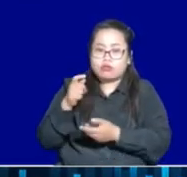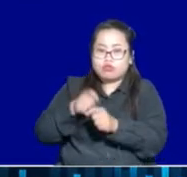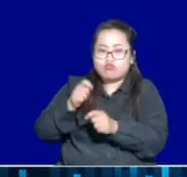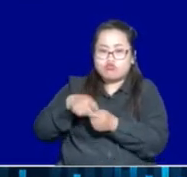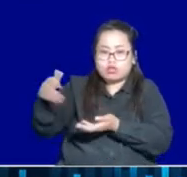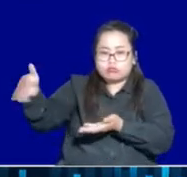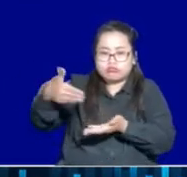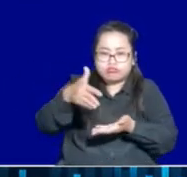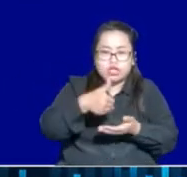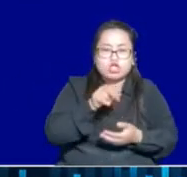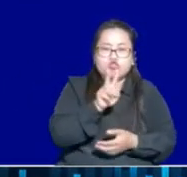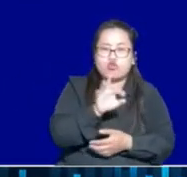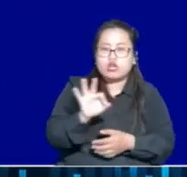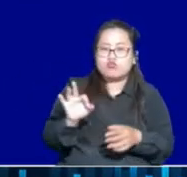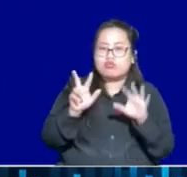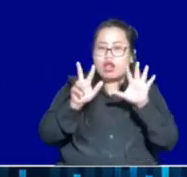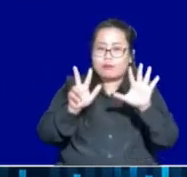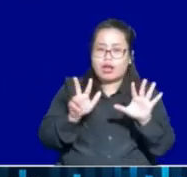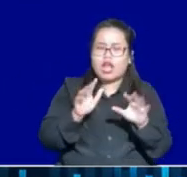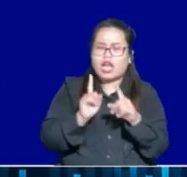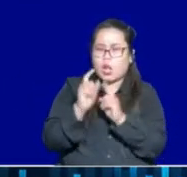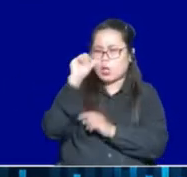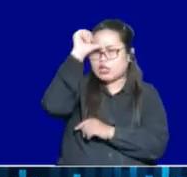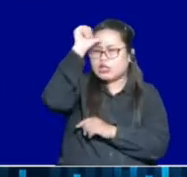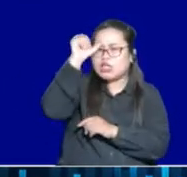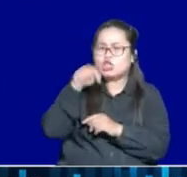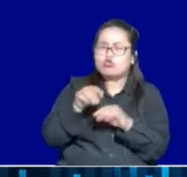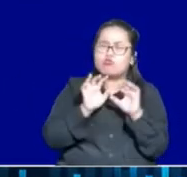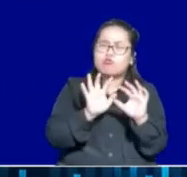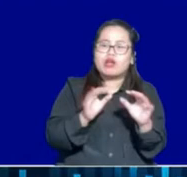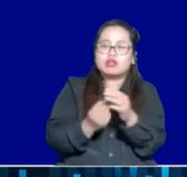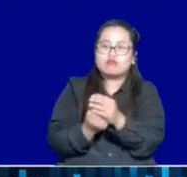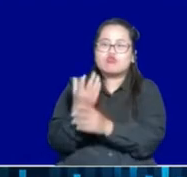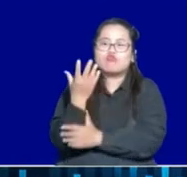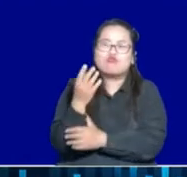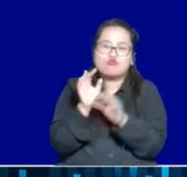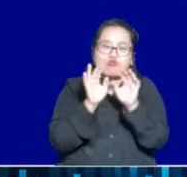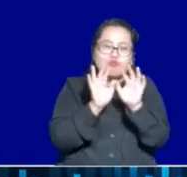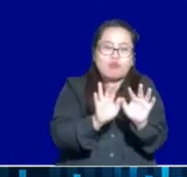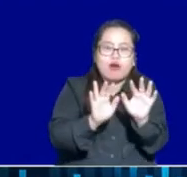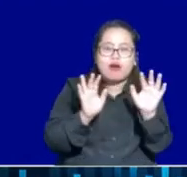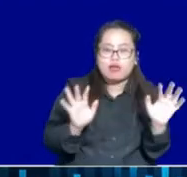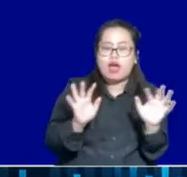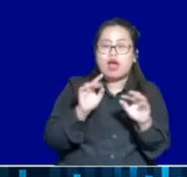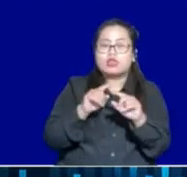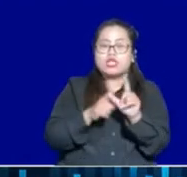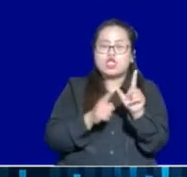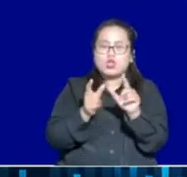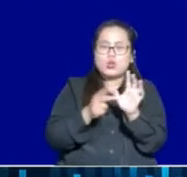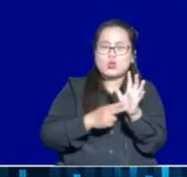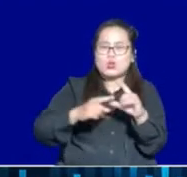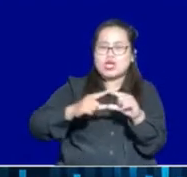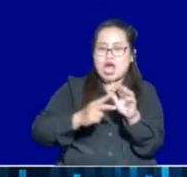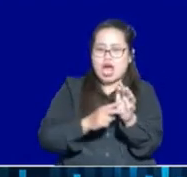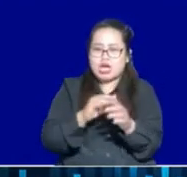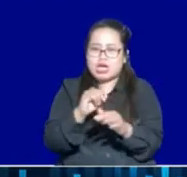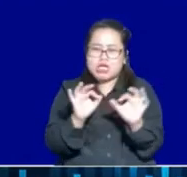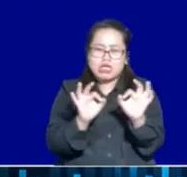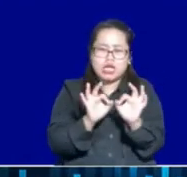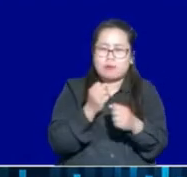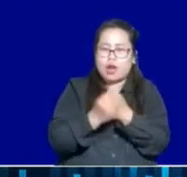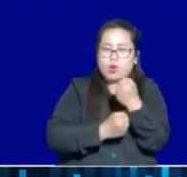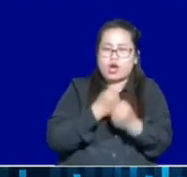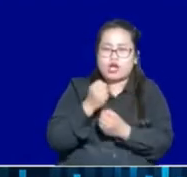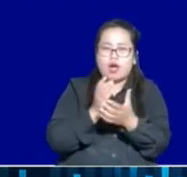2008, India has been growing a lot and Greece has been doing very poorly. So these distances between how